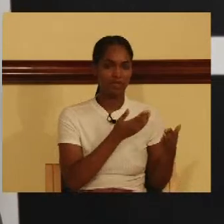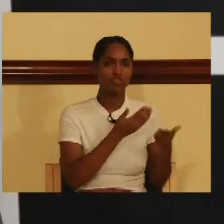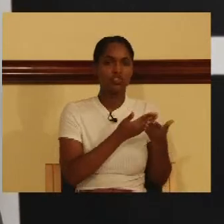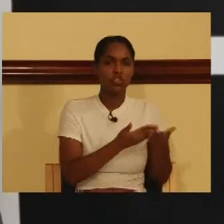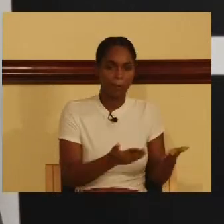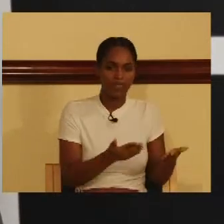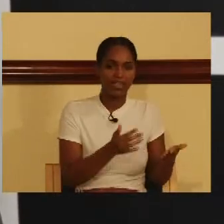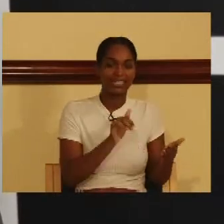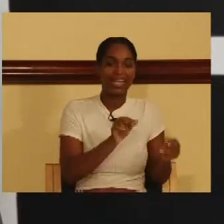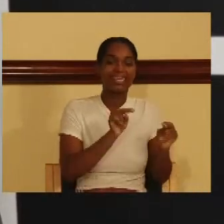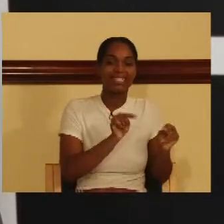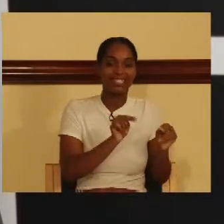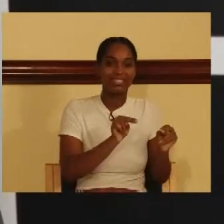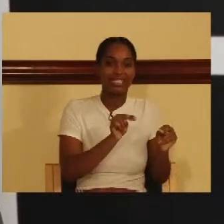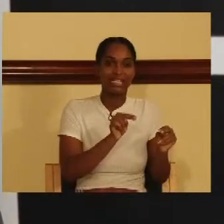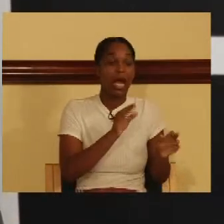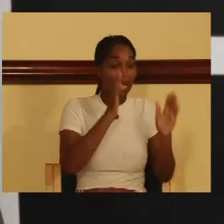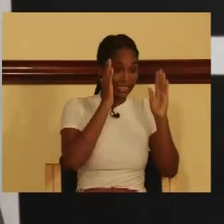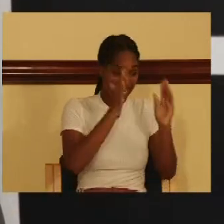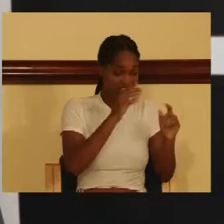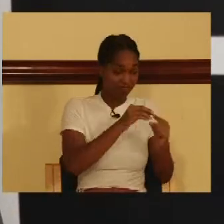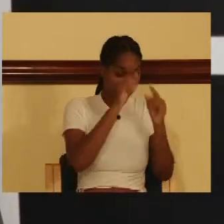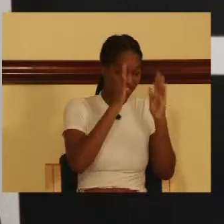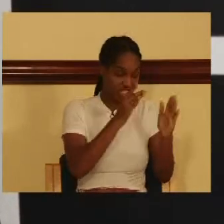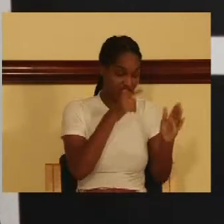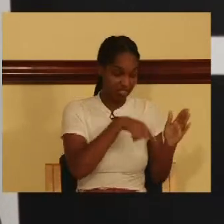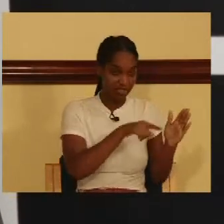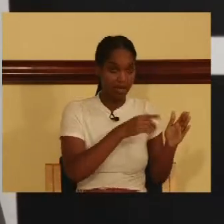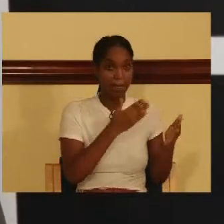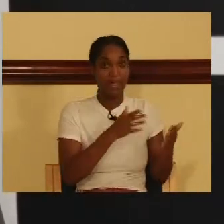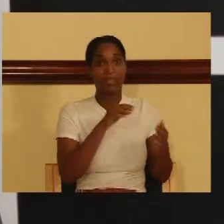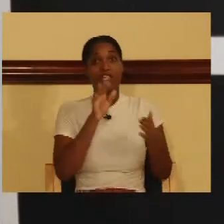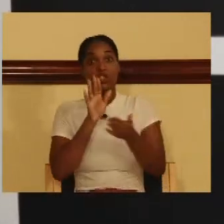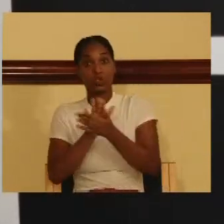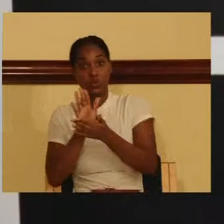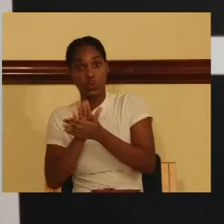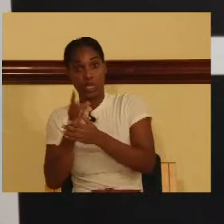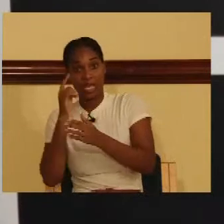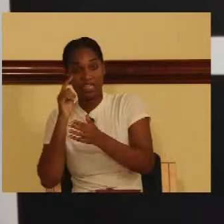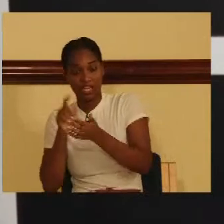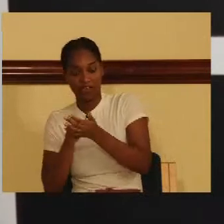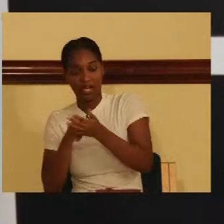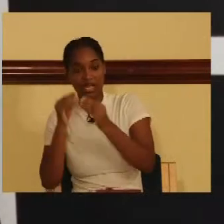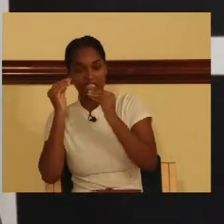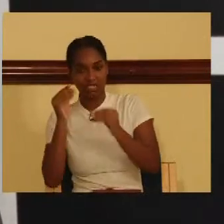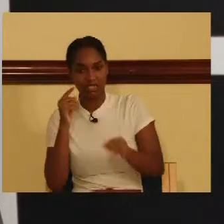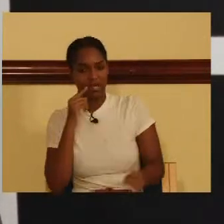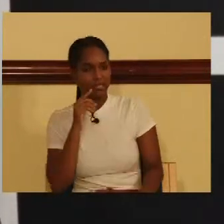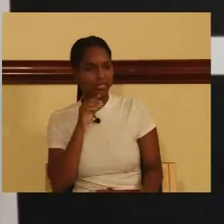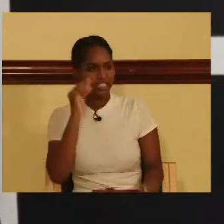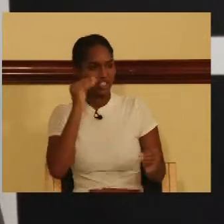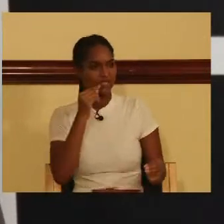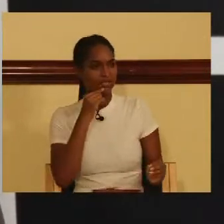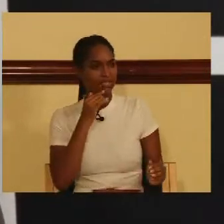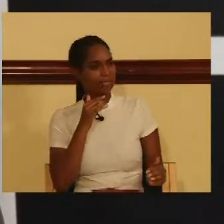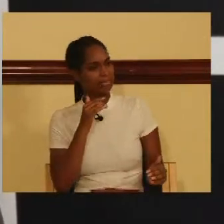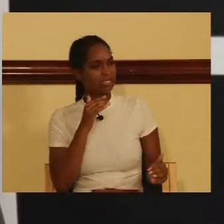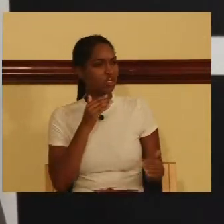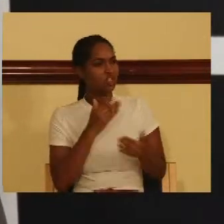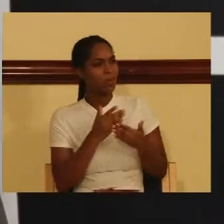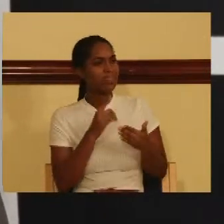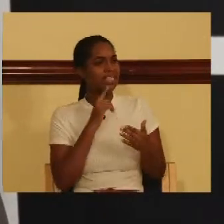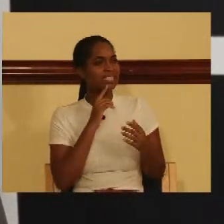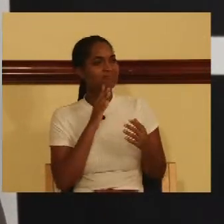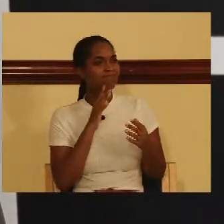something that needs attention. If it is in the school that they're identified and the teacher picks up something that is different from